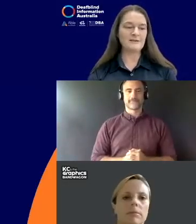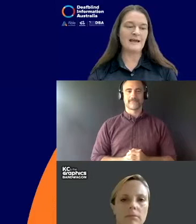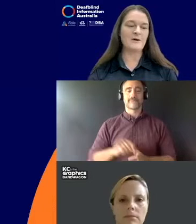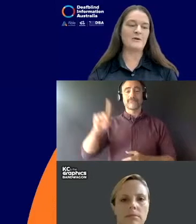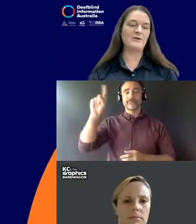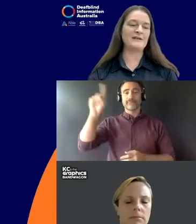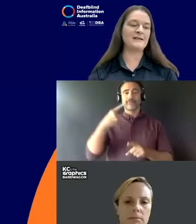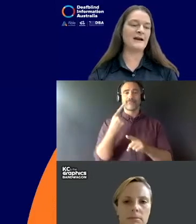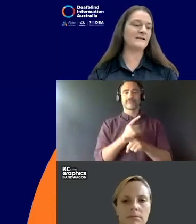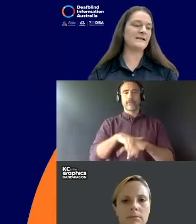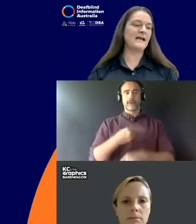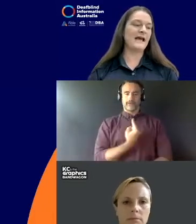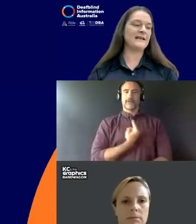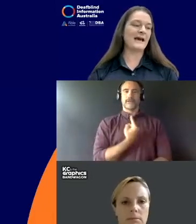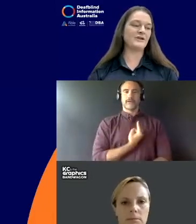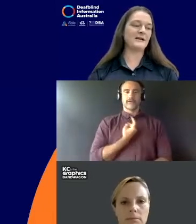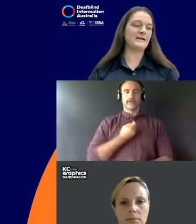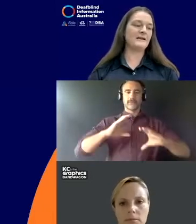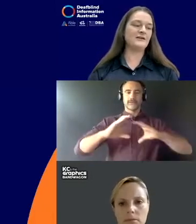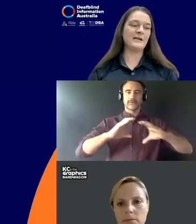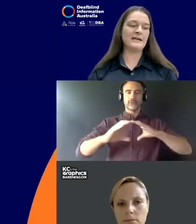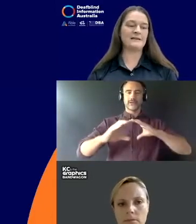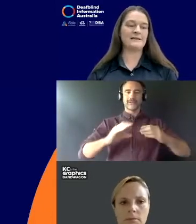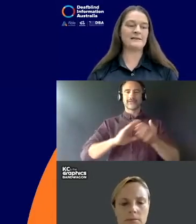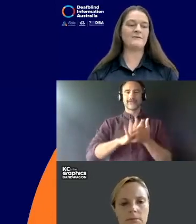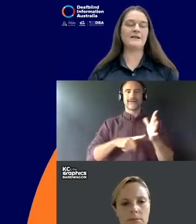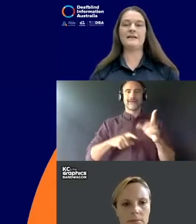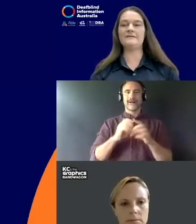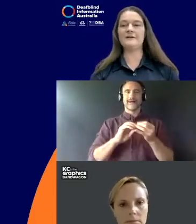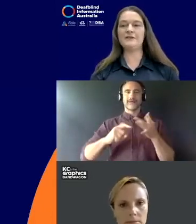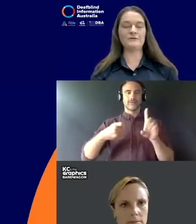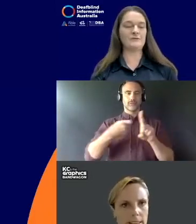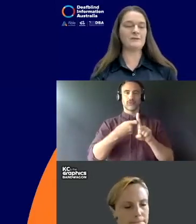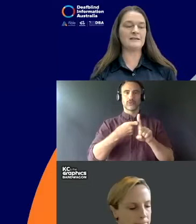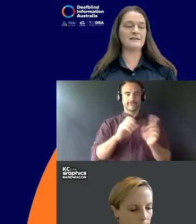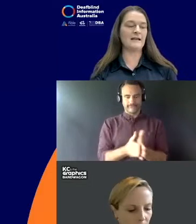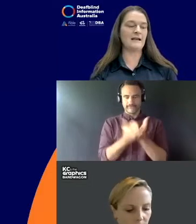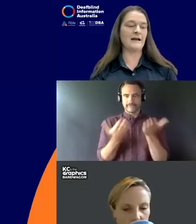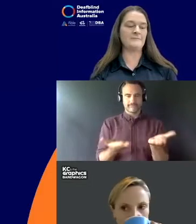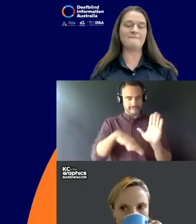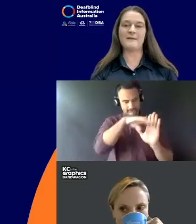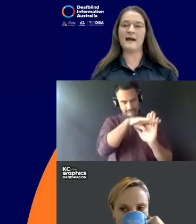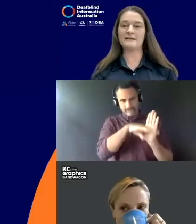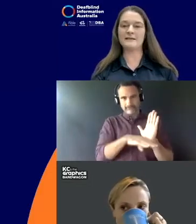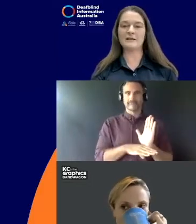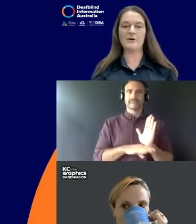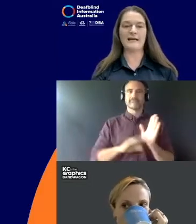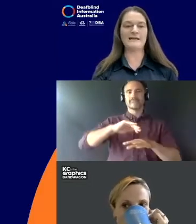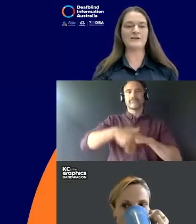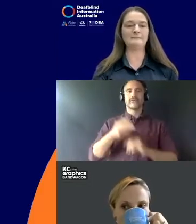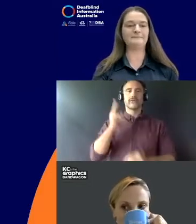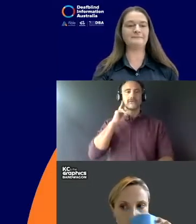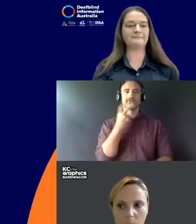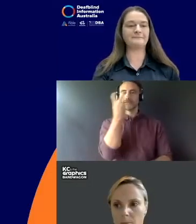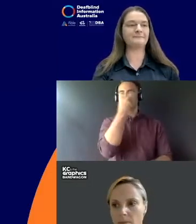resource that will help you discover and capture the uniqueness of an individual's deafblind